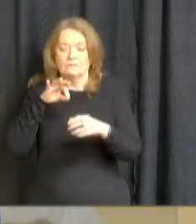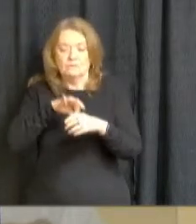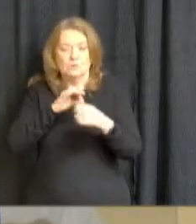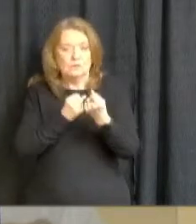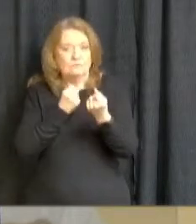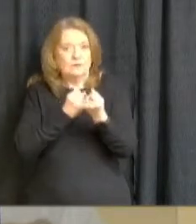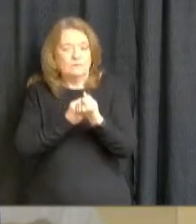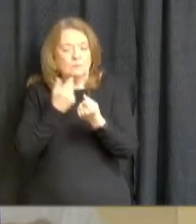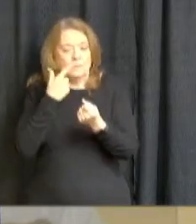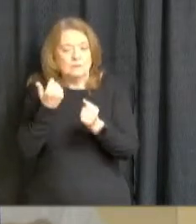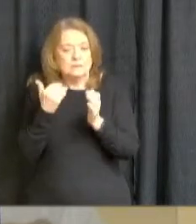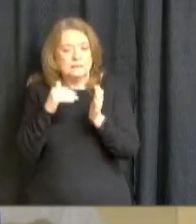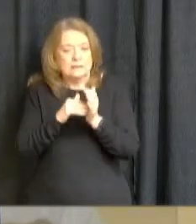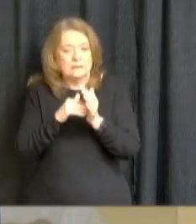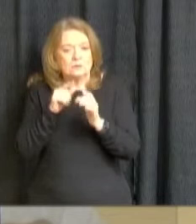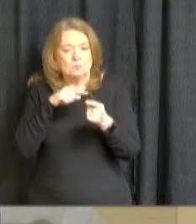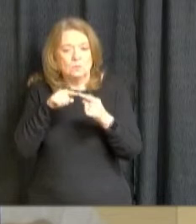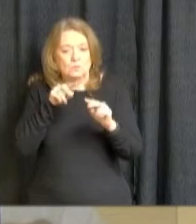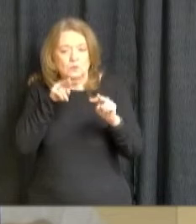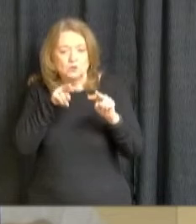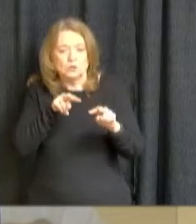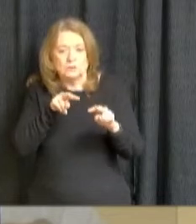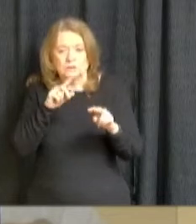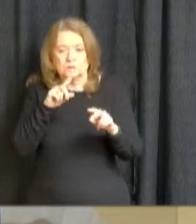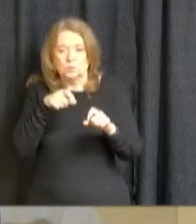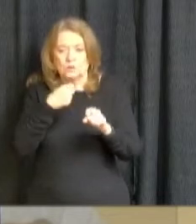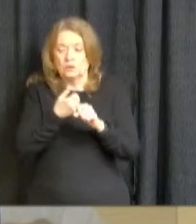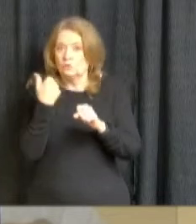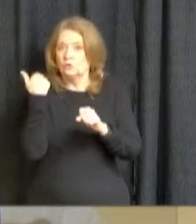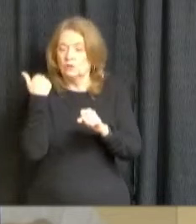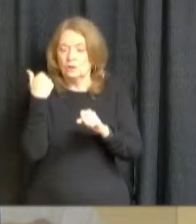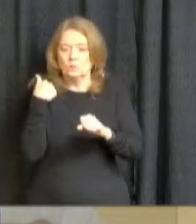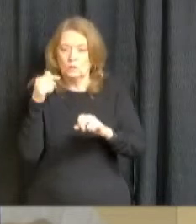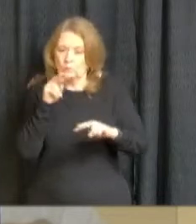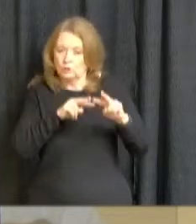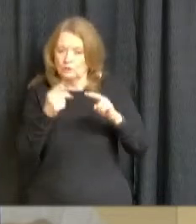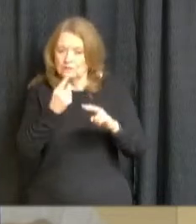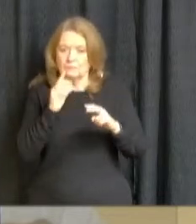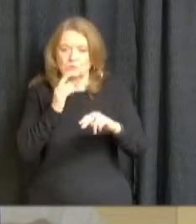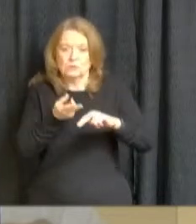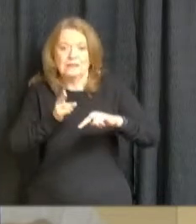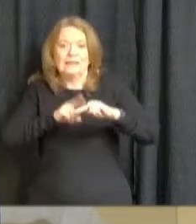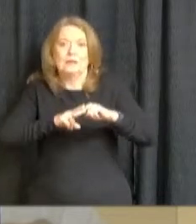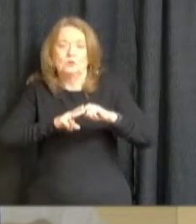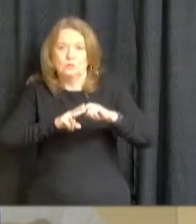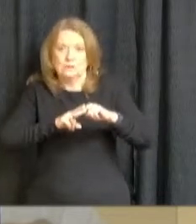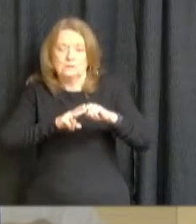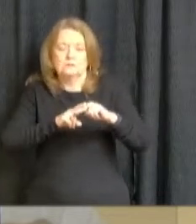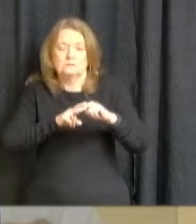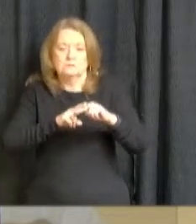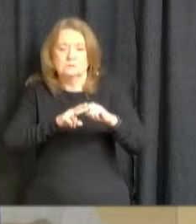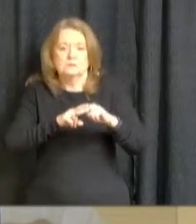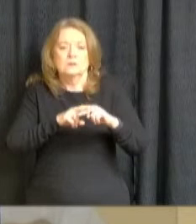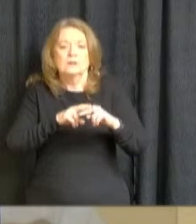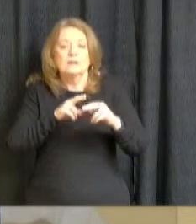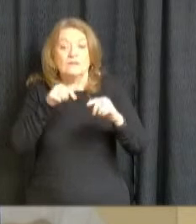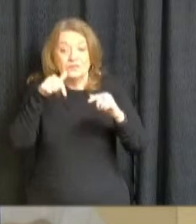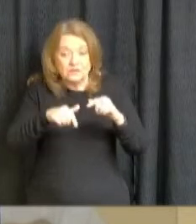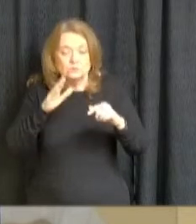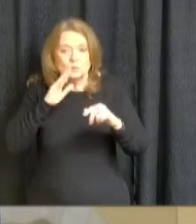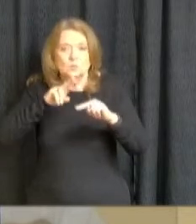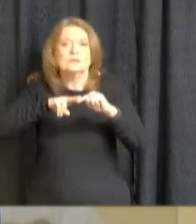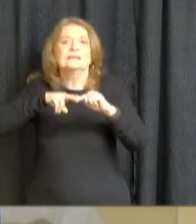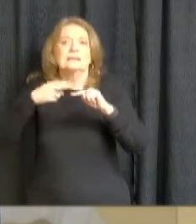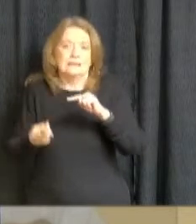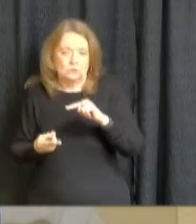this because again, when we looked at this over a year ago, we were looking at something that was going to increase the density from what it is now. This is